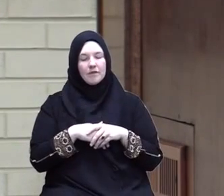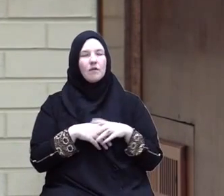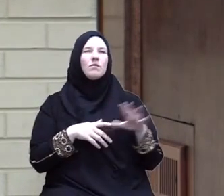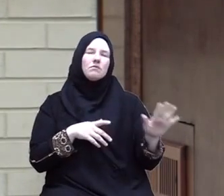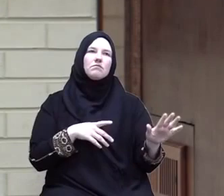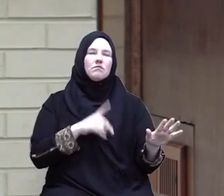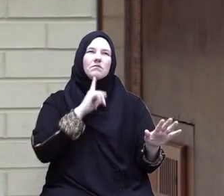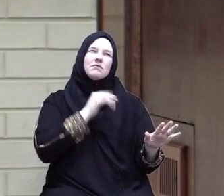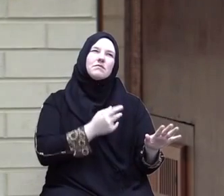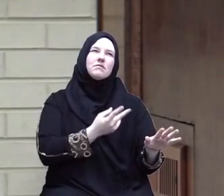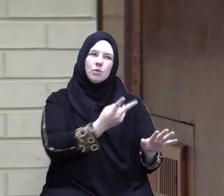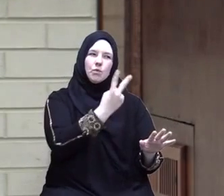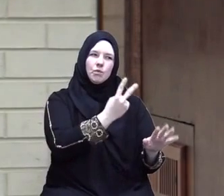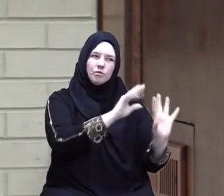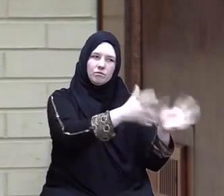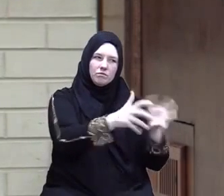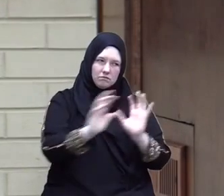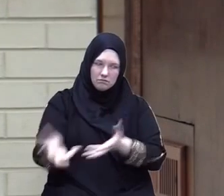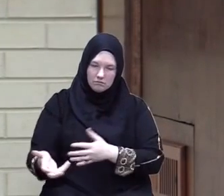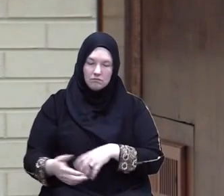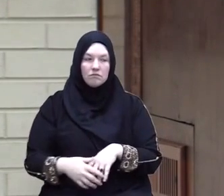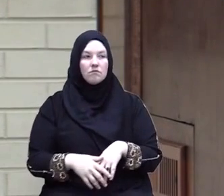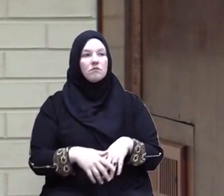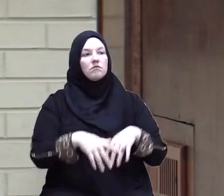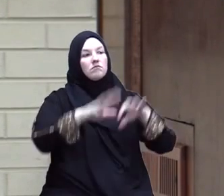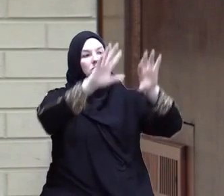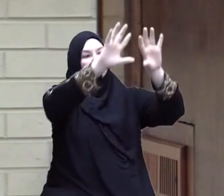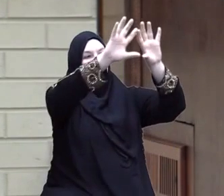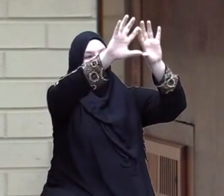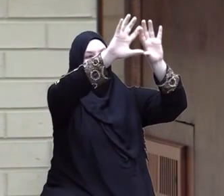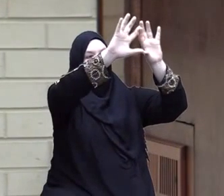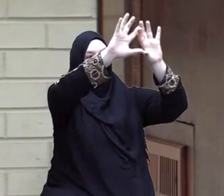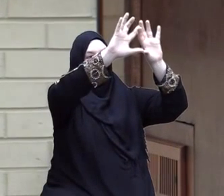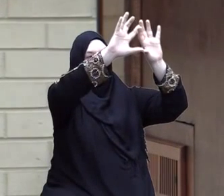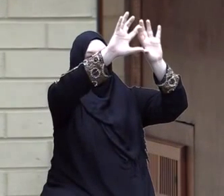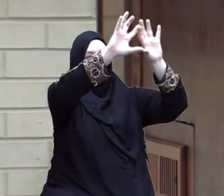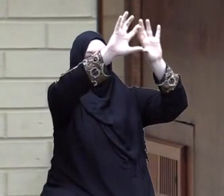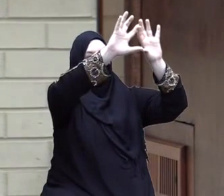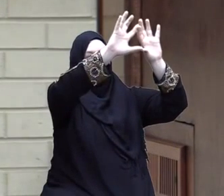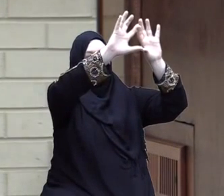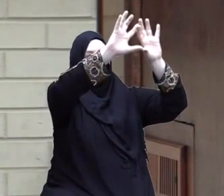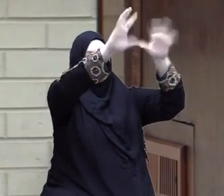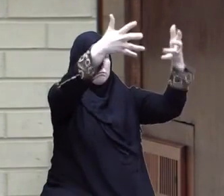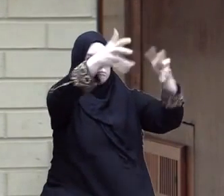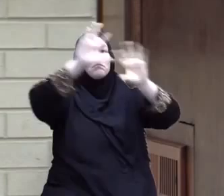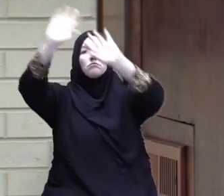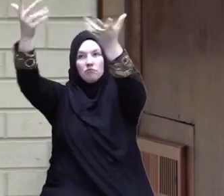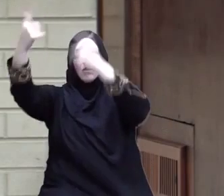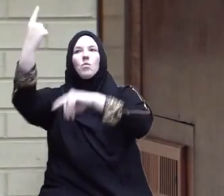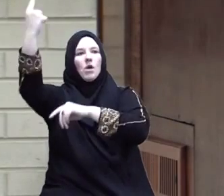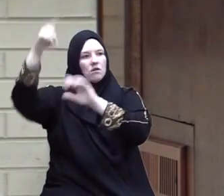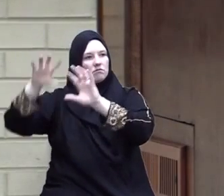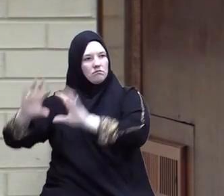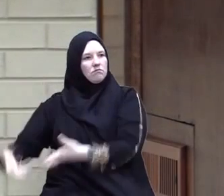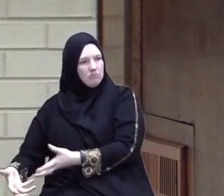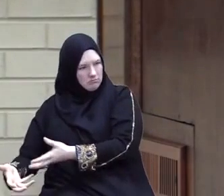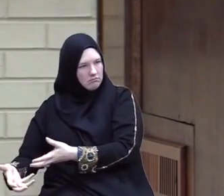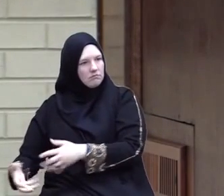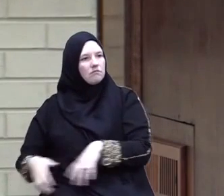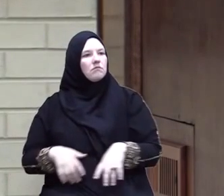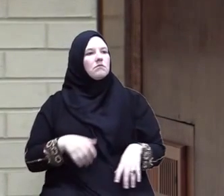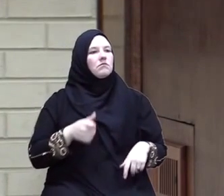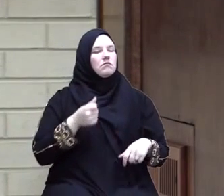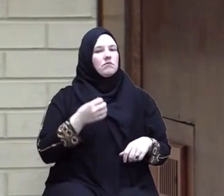Actually, two. Then one would stem out of the third. So the Quran divides people